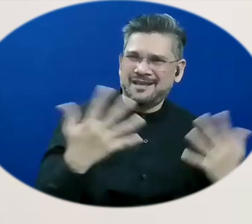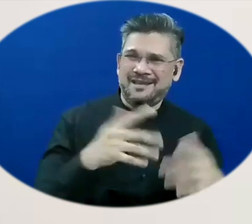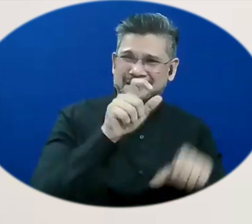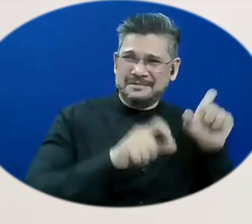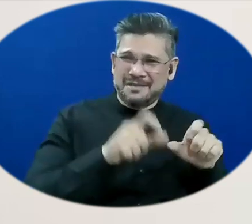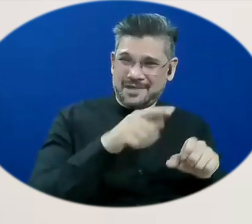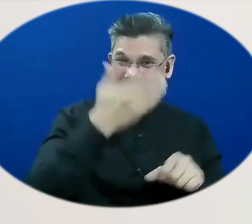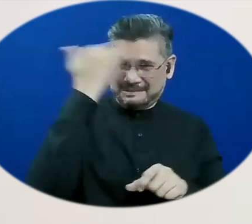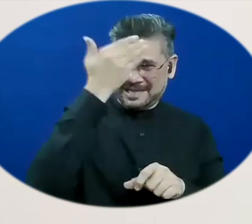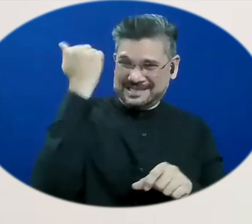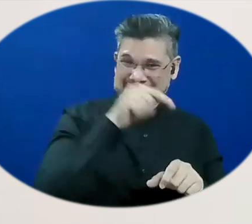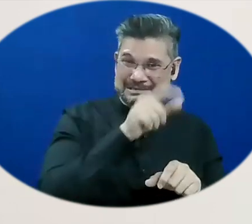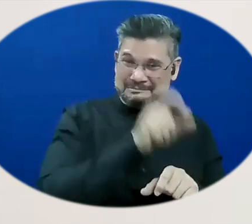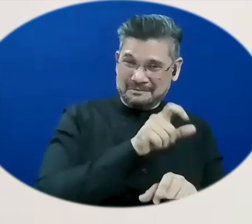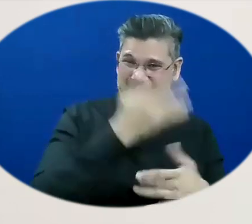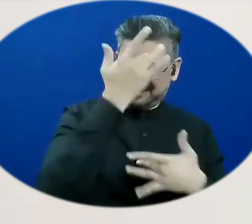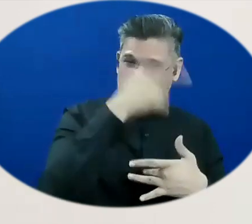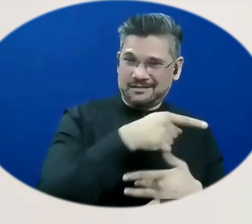person. And